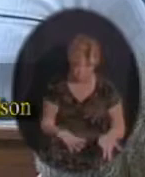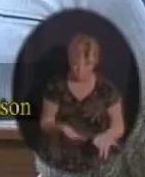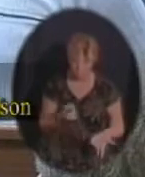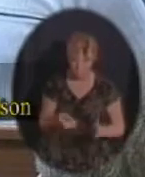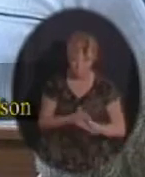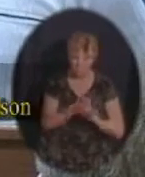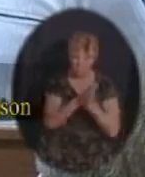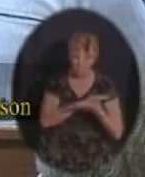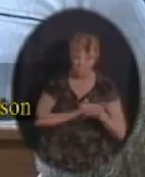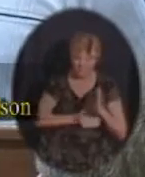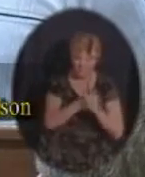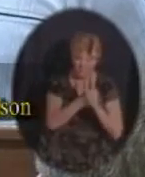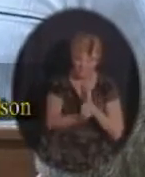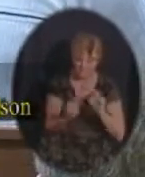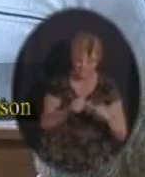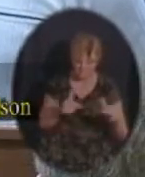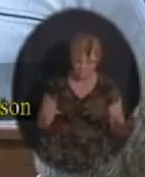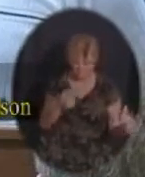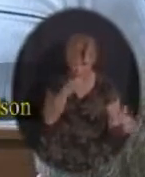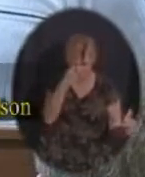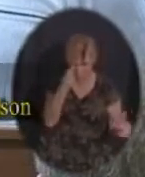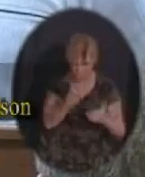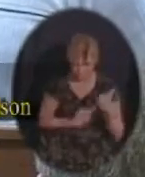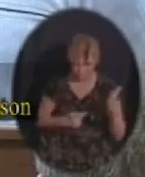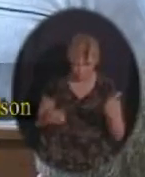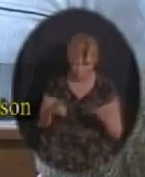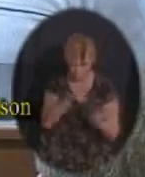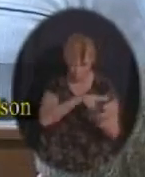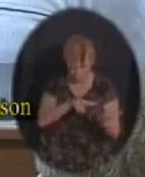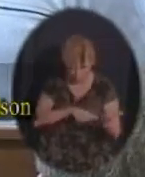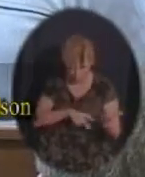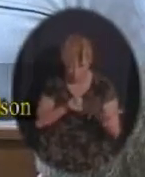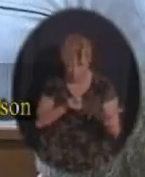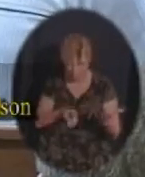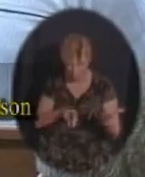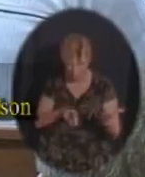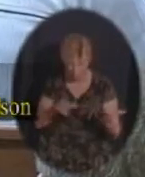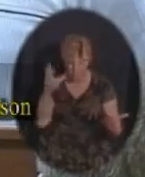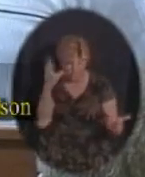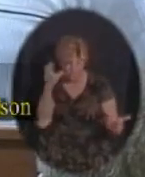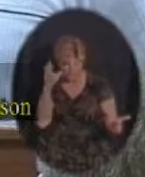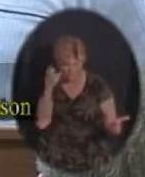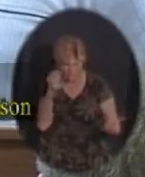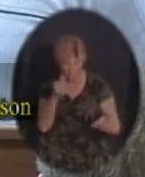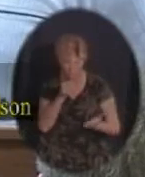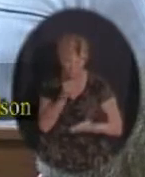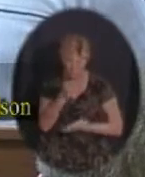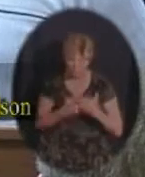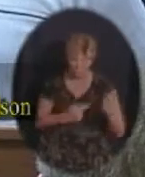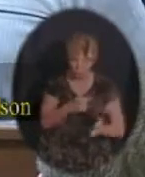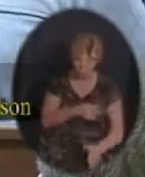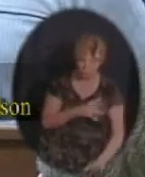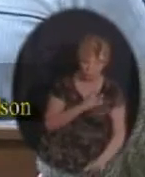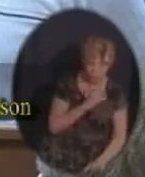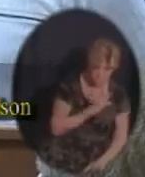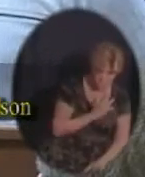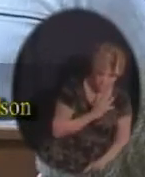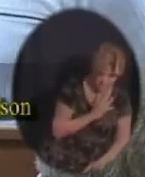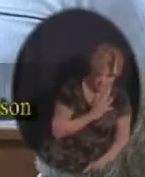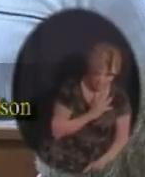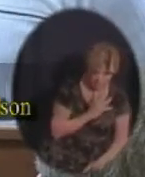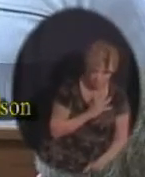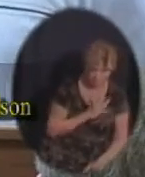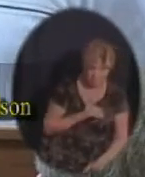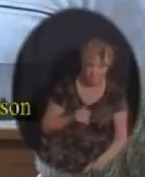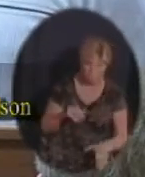hear or read. You do not become proficient in language on what you say, because of what you say. You further refine